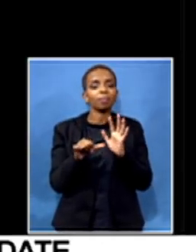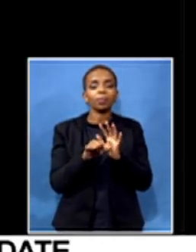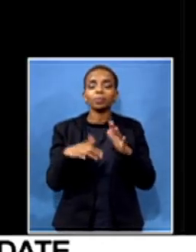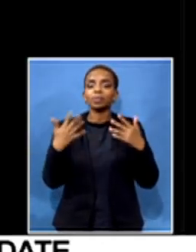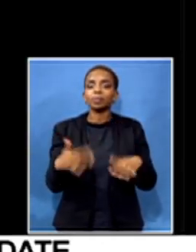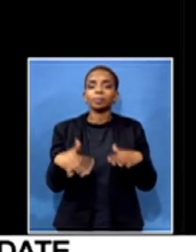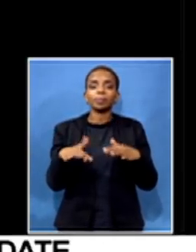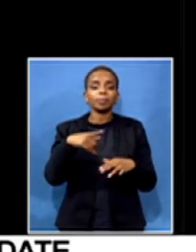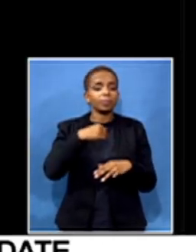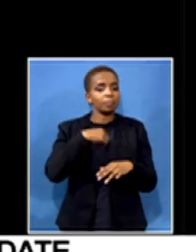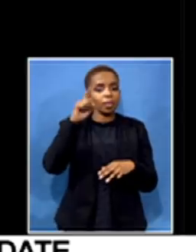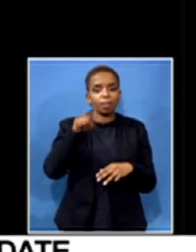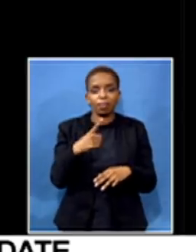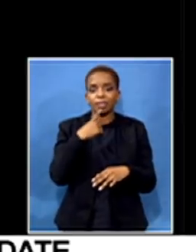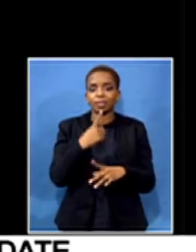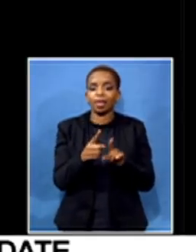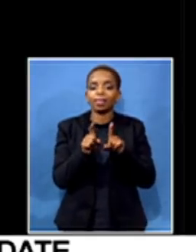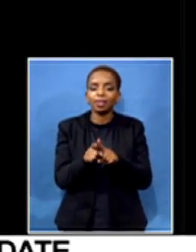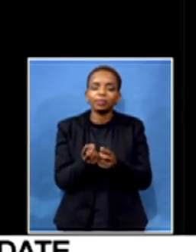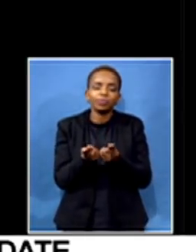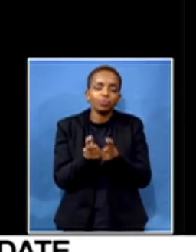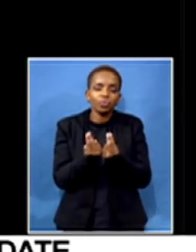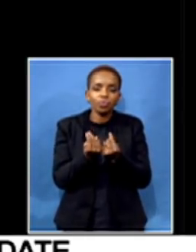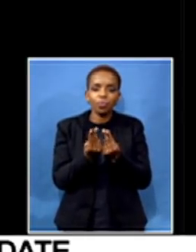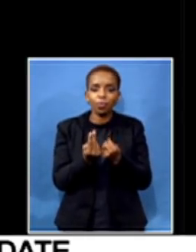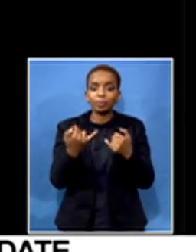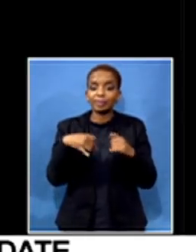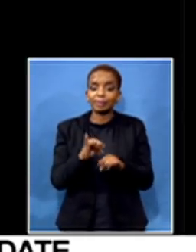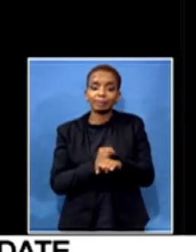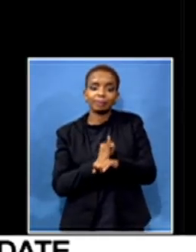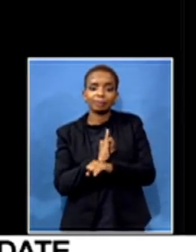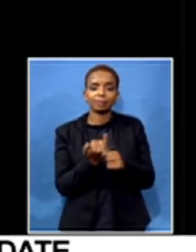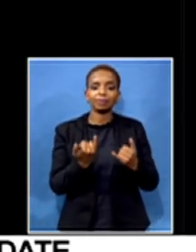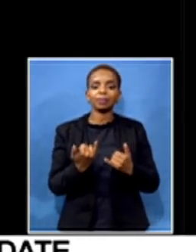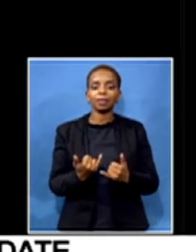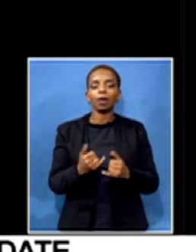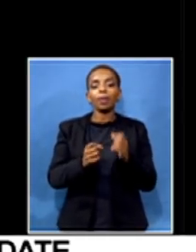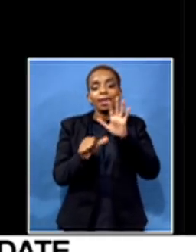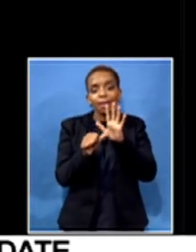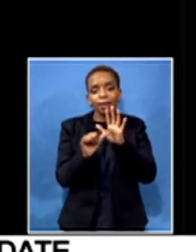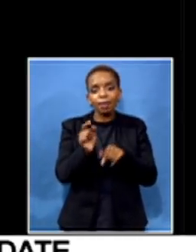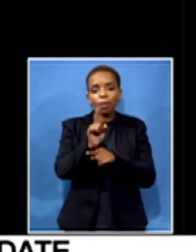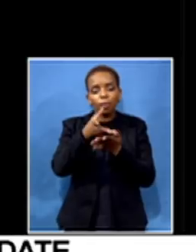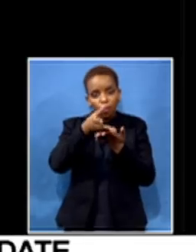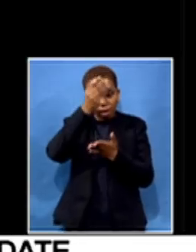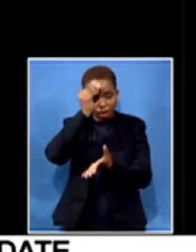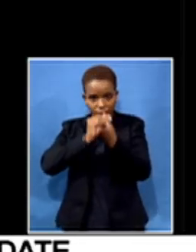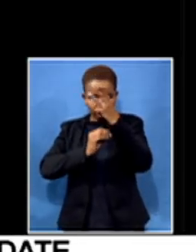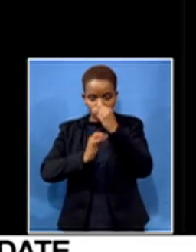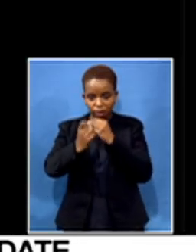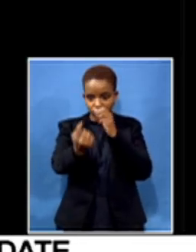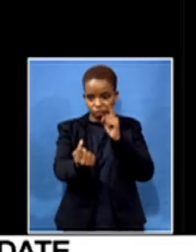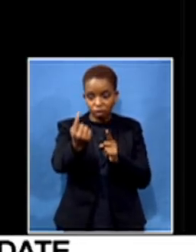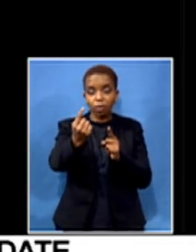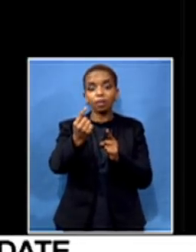is early days and this is all new. So what is important is for us to learn from each other and give suggestions that will help us to improve